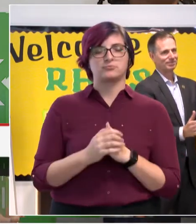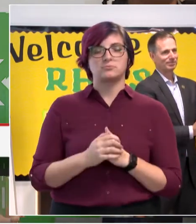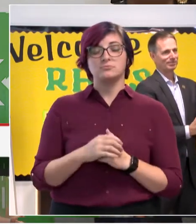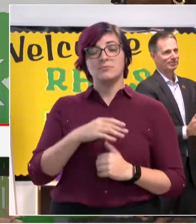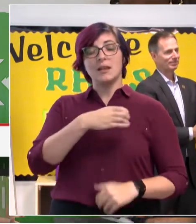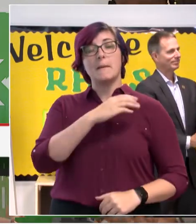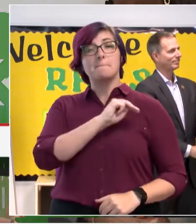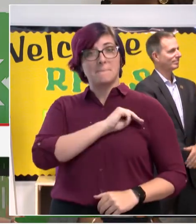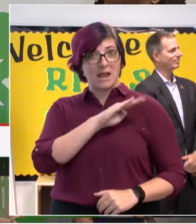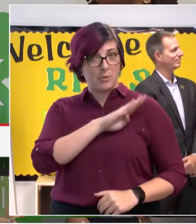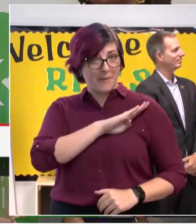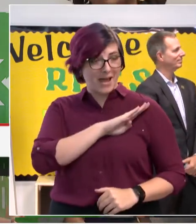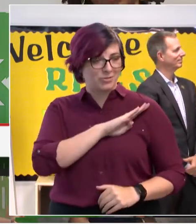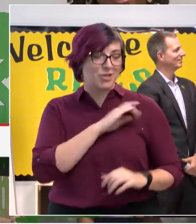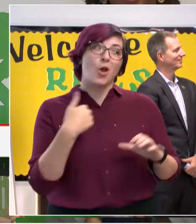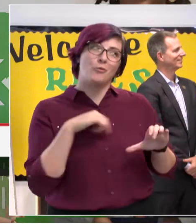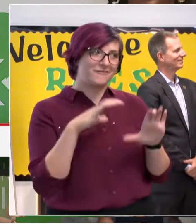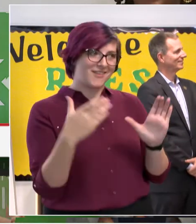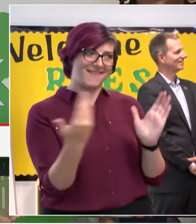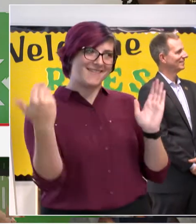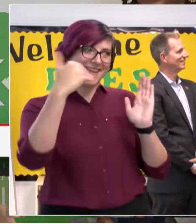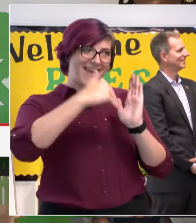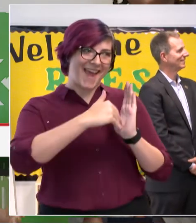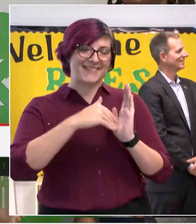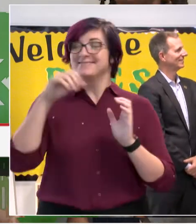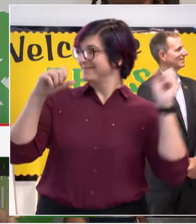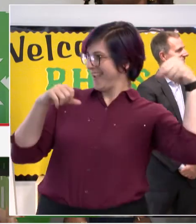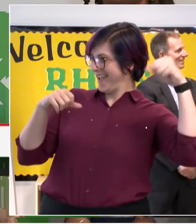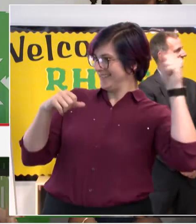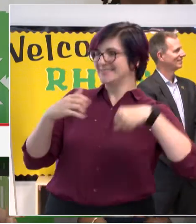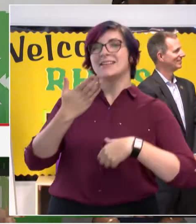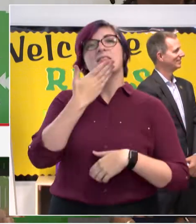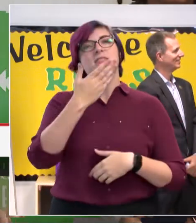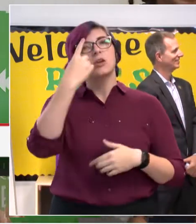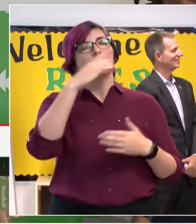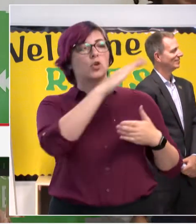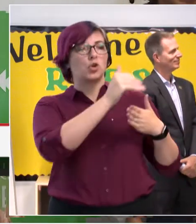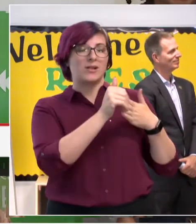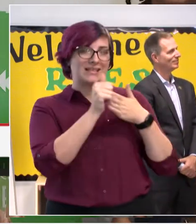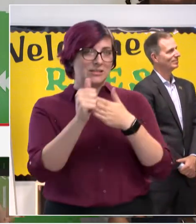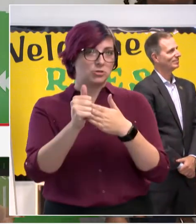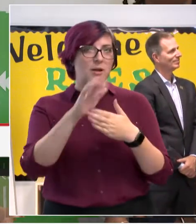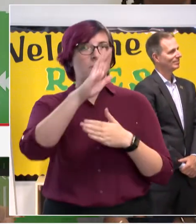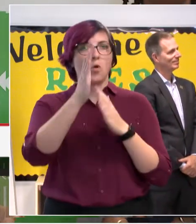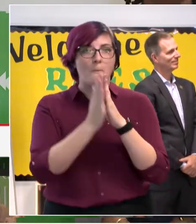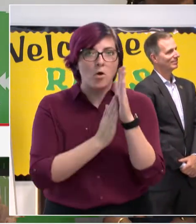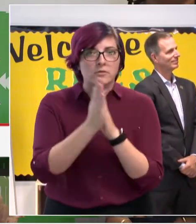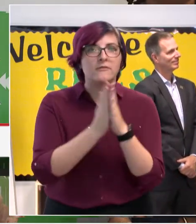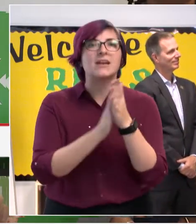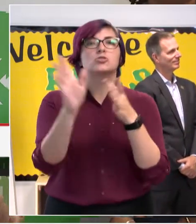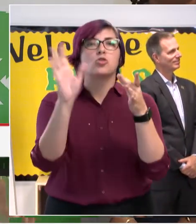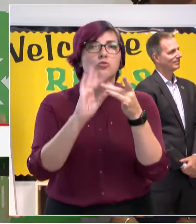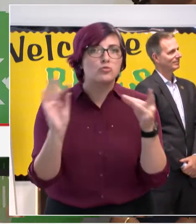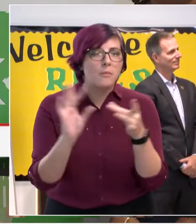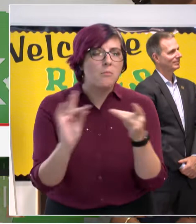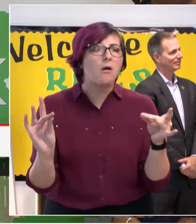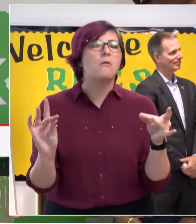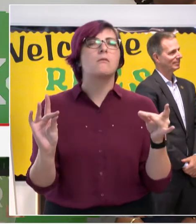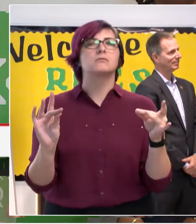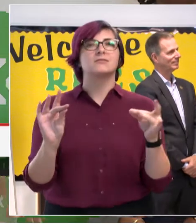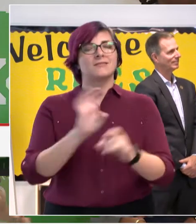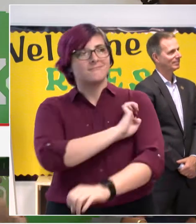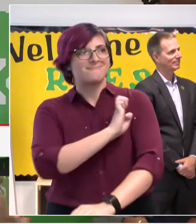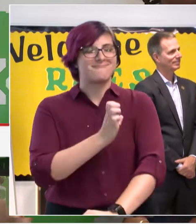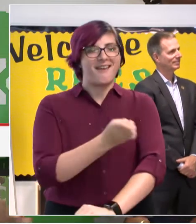Mayor Bowser, we've done it again. Thank you so much for your leadership, your motivational remarks. just